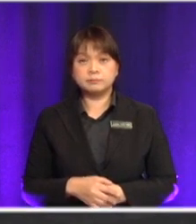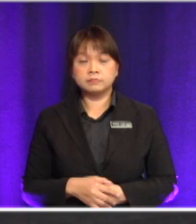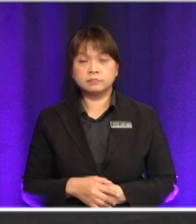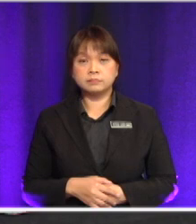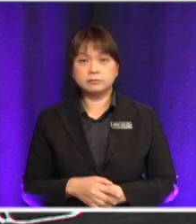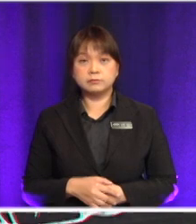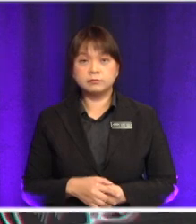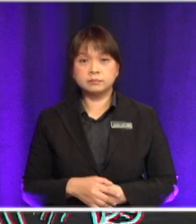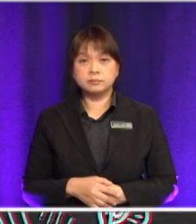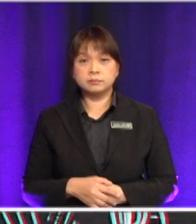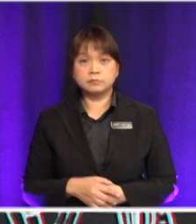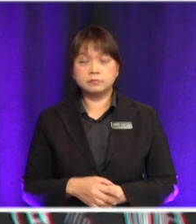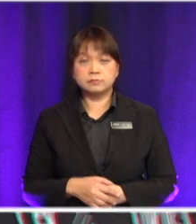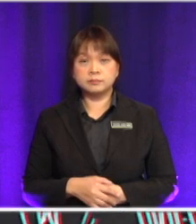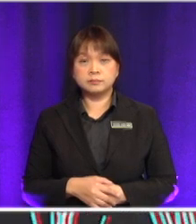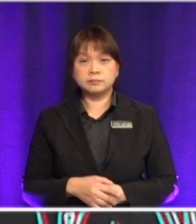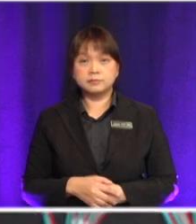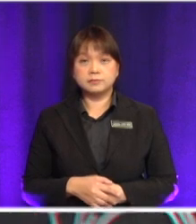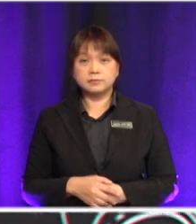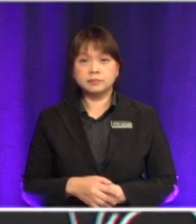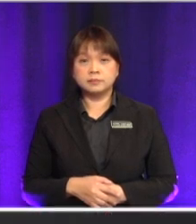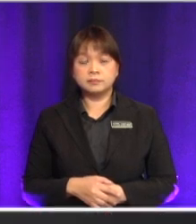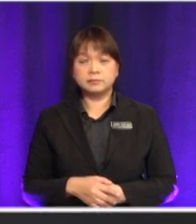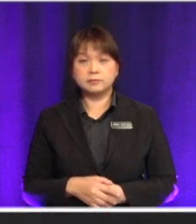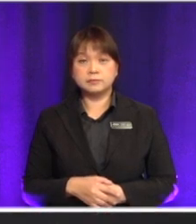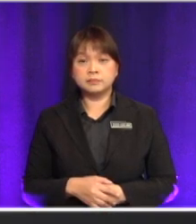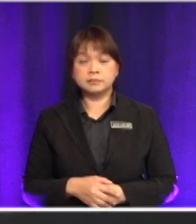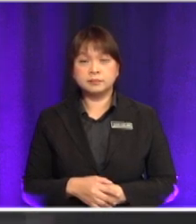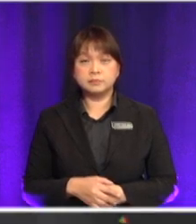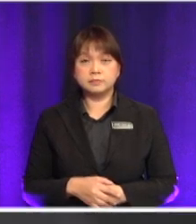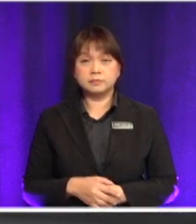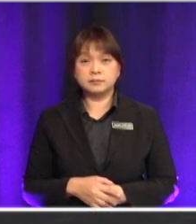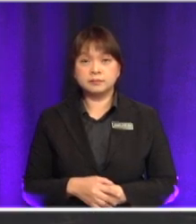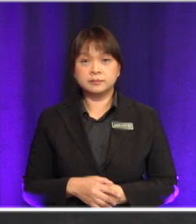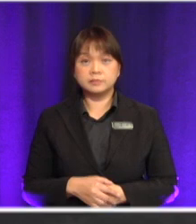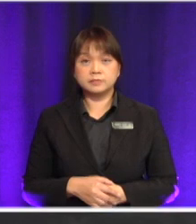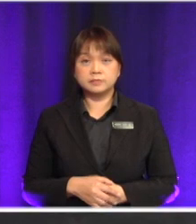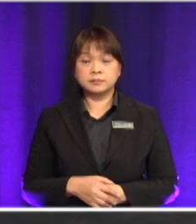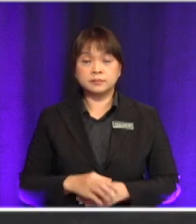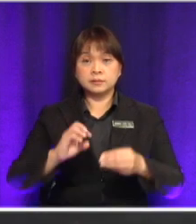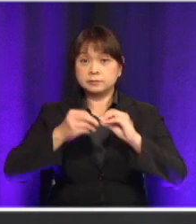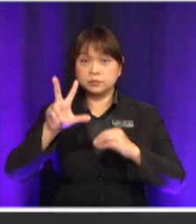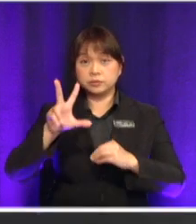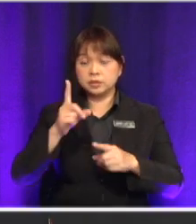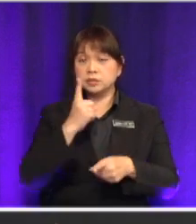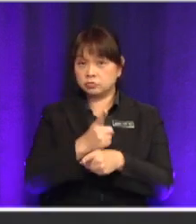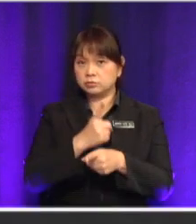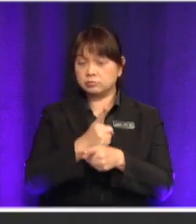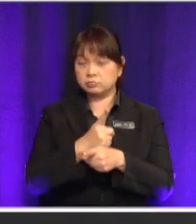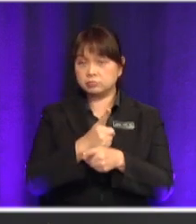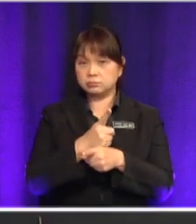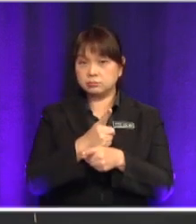True. Wait. I think it's true. Are you sure it's true for number 3?